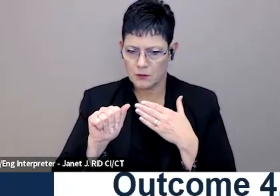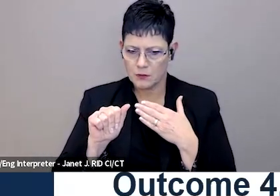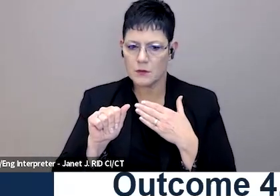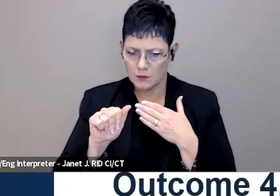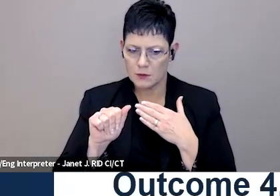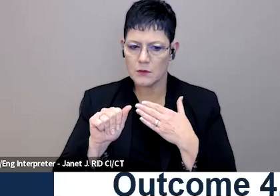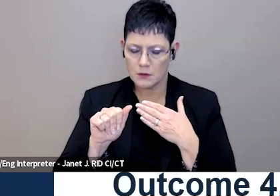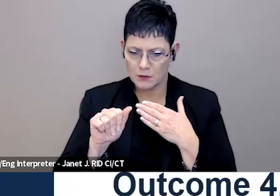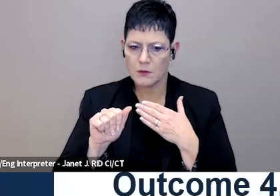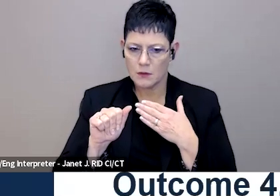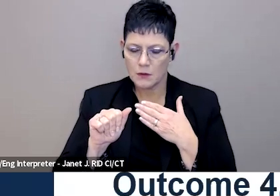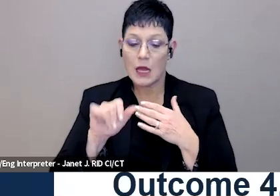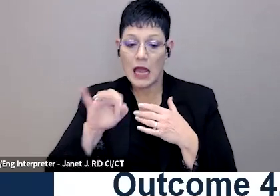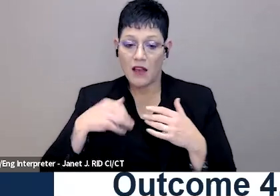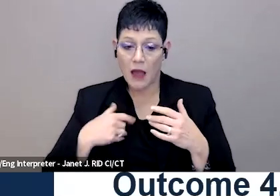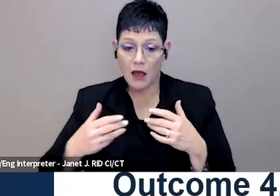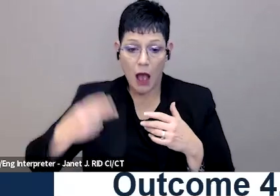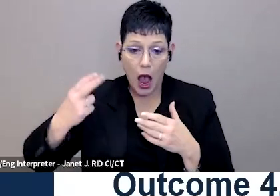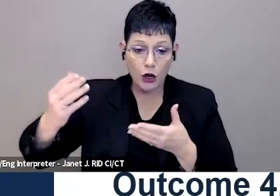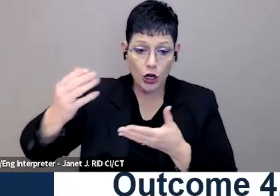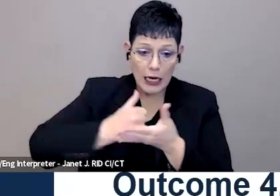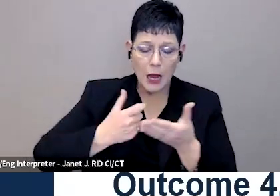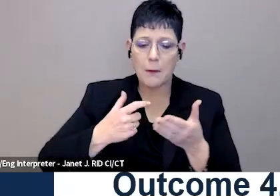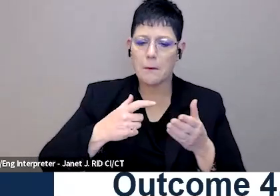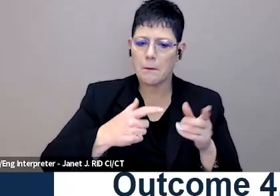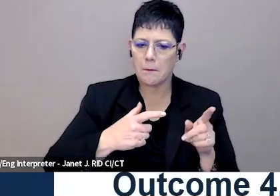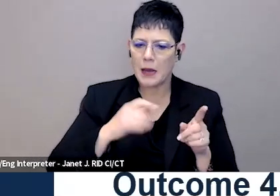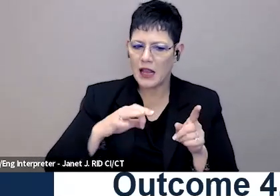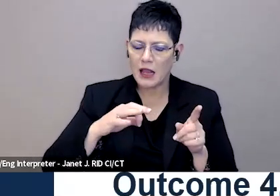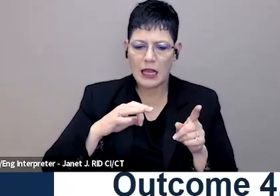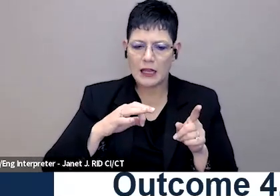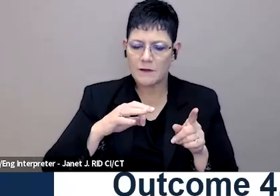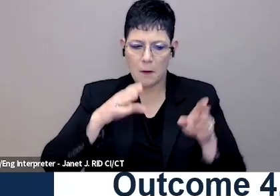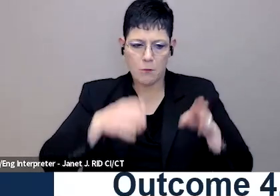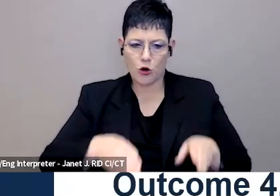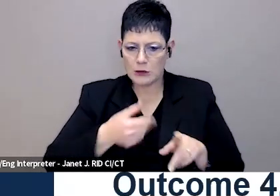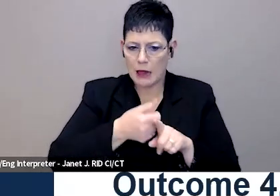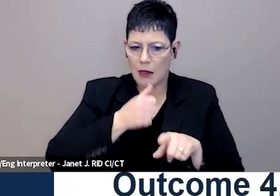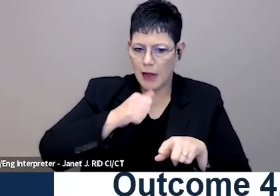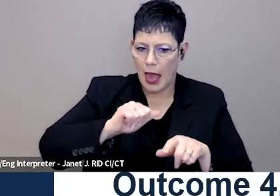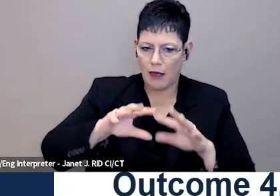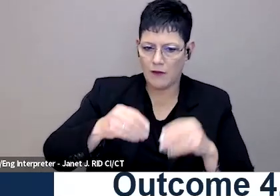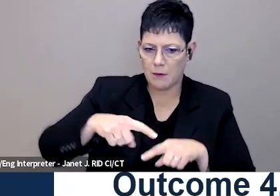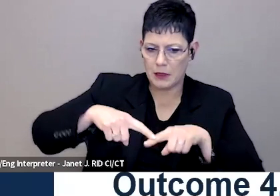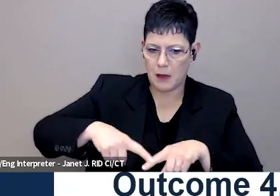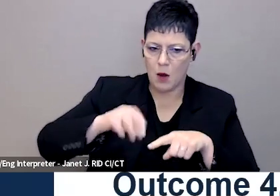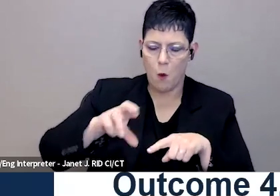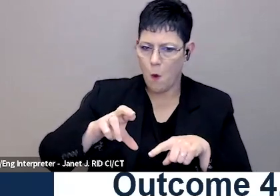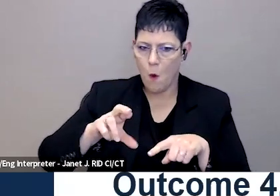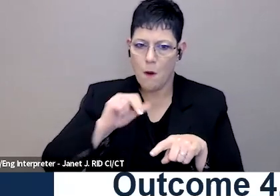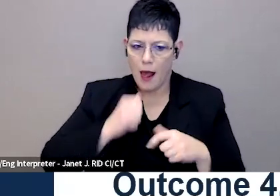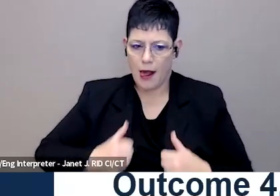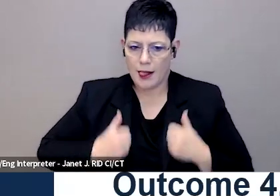And the bill would also help caregivers who are caring for someone who's not a dependent or someone who doesn't